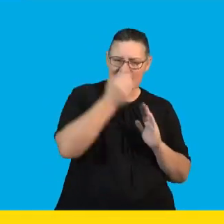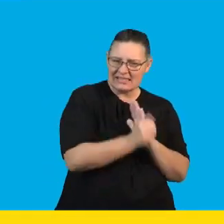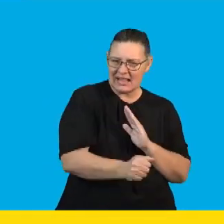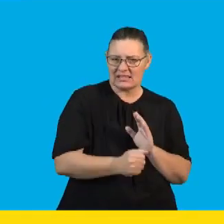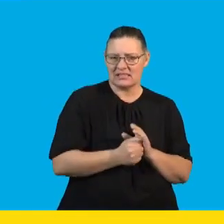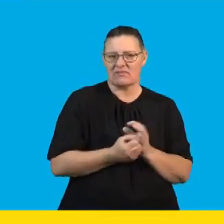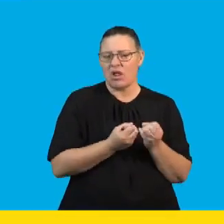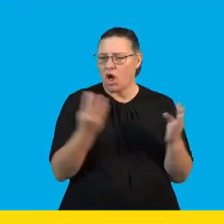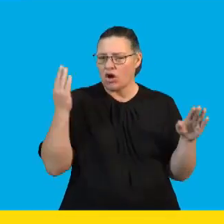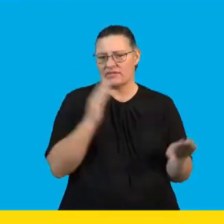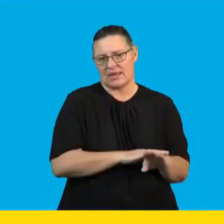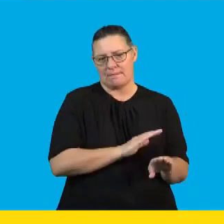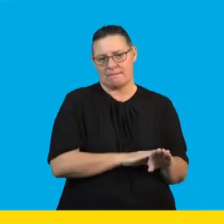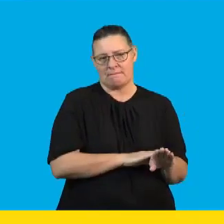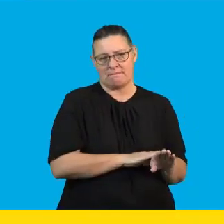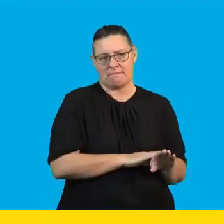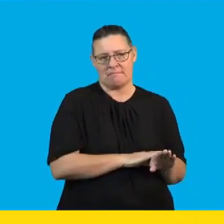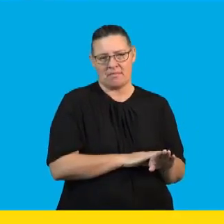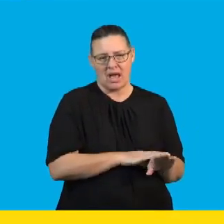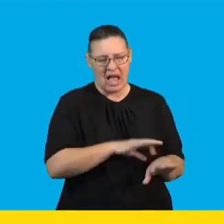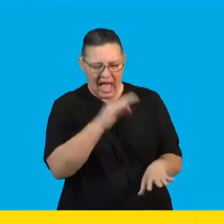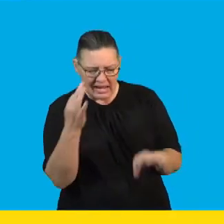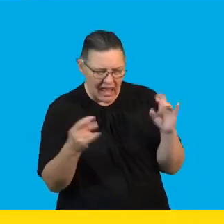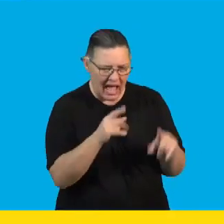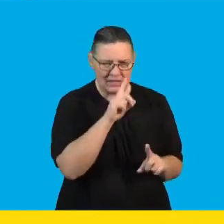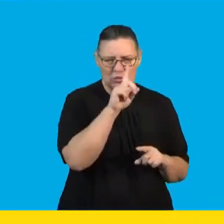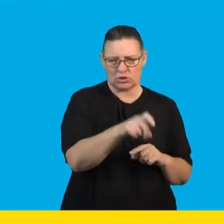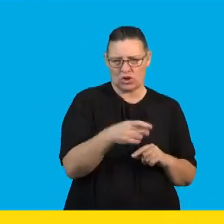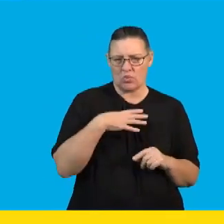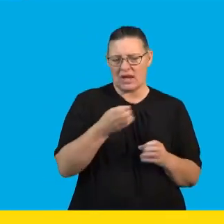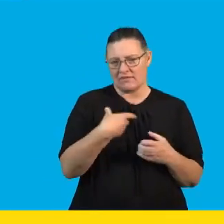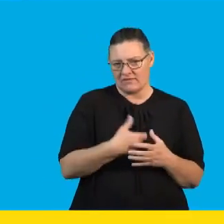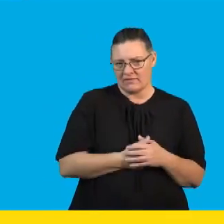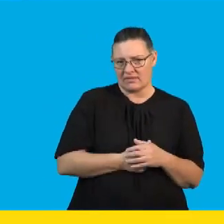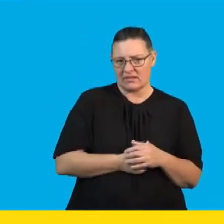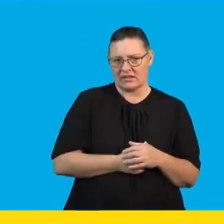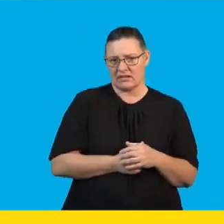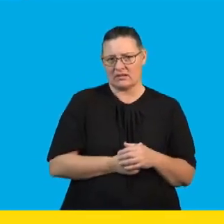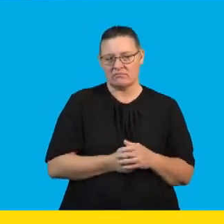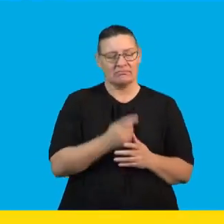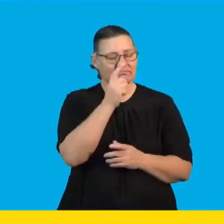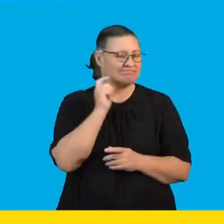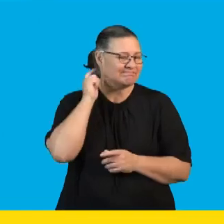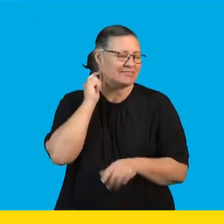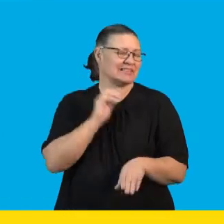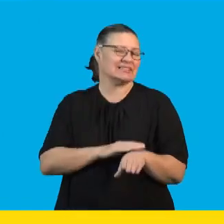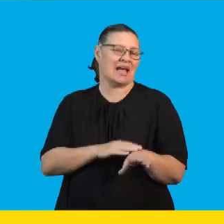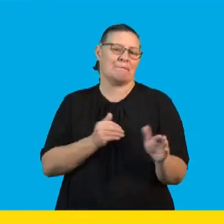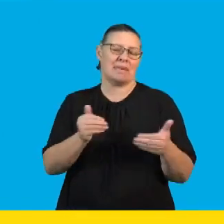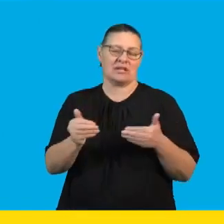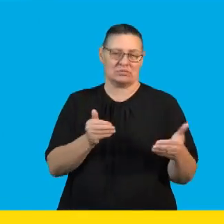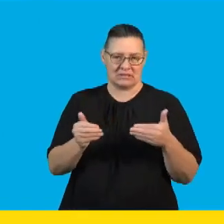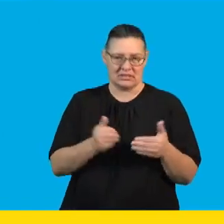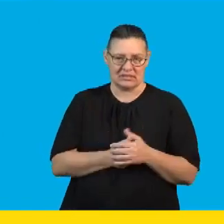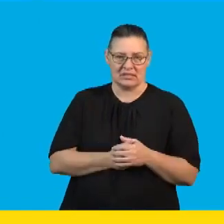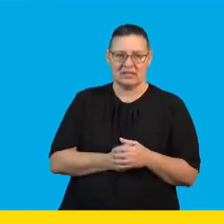Critical thinking skills, you've got ample time to critically analyze the question when you are given. Be mindful of the